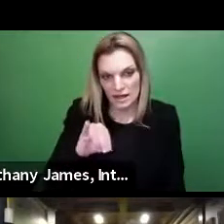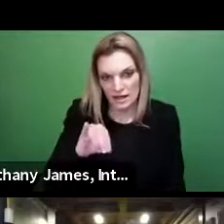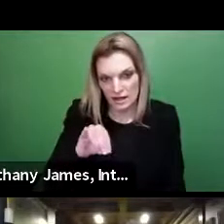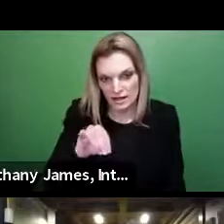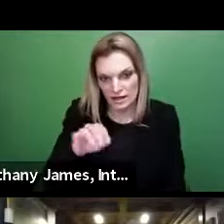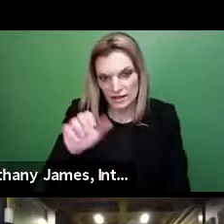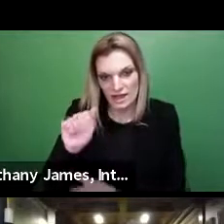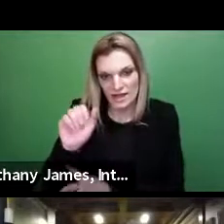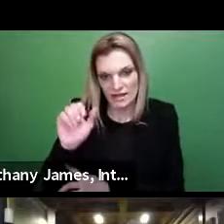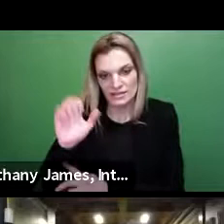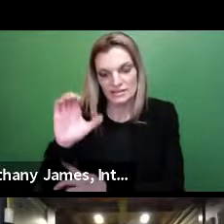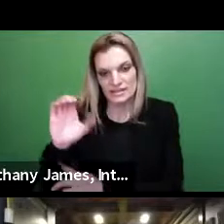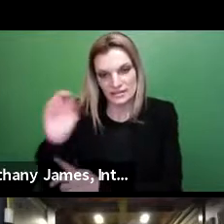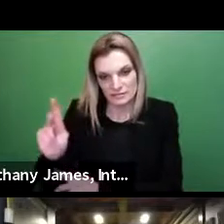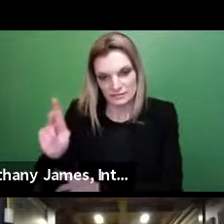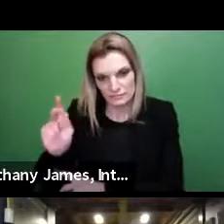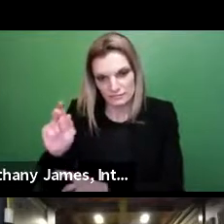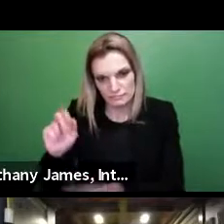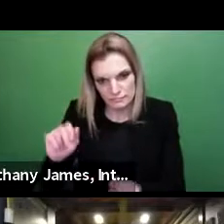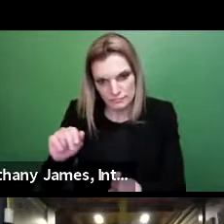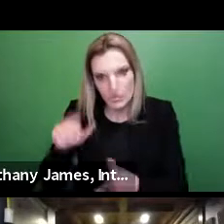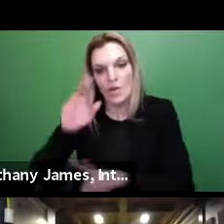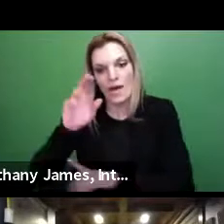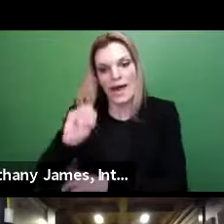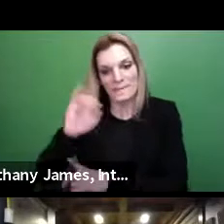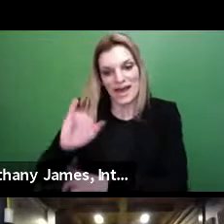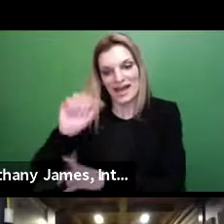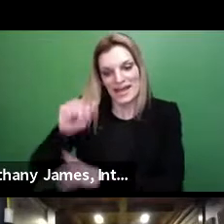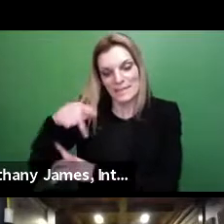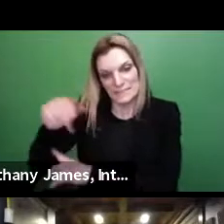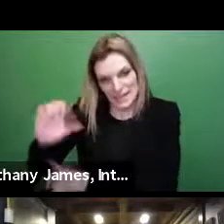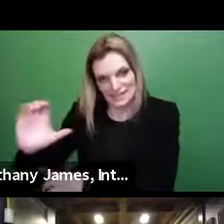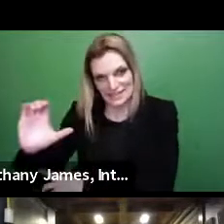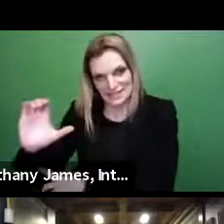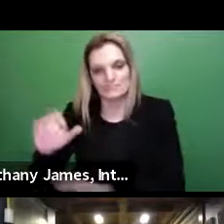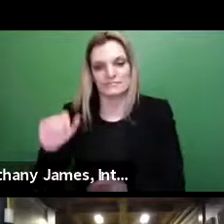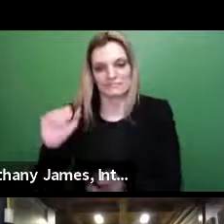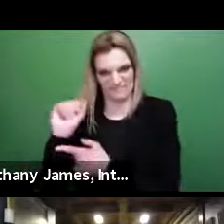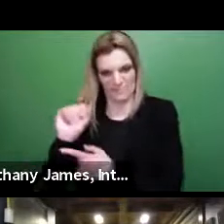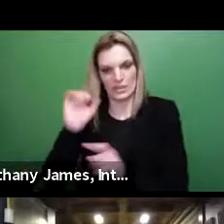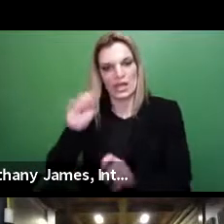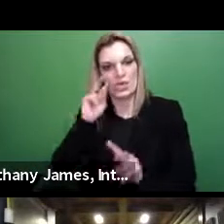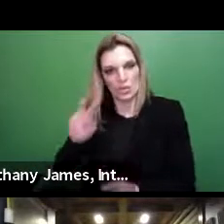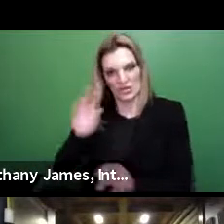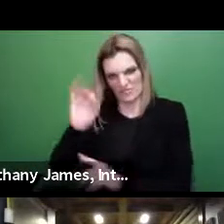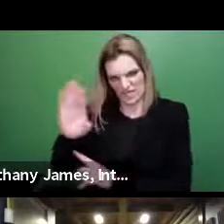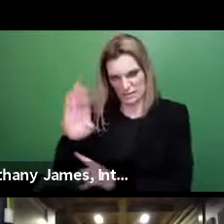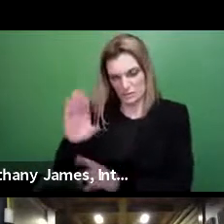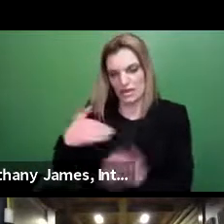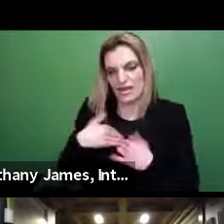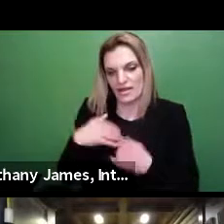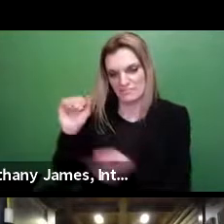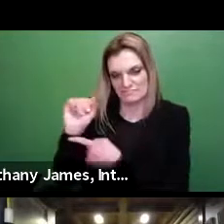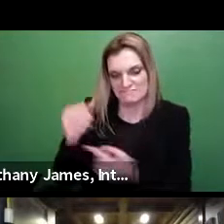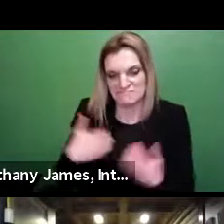MIAPPAC. Denise, would you like to add anything to what I just shared?